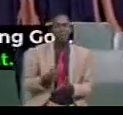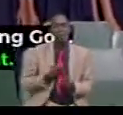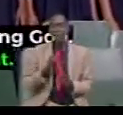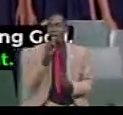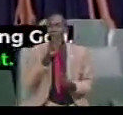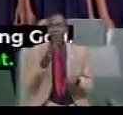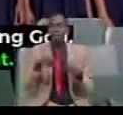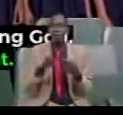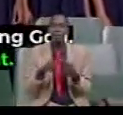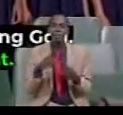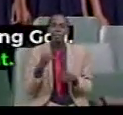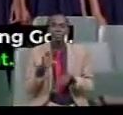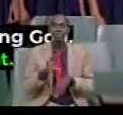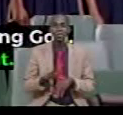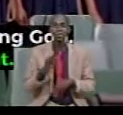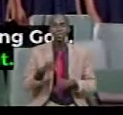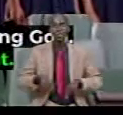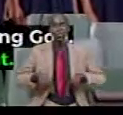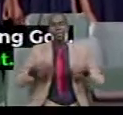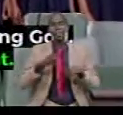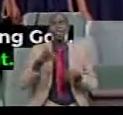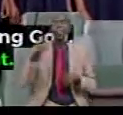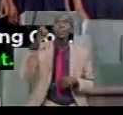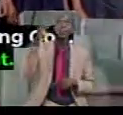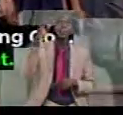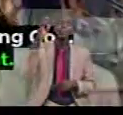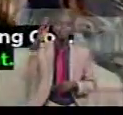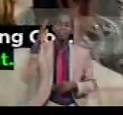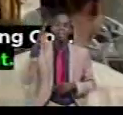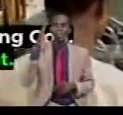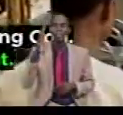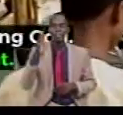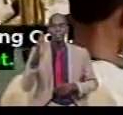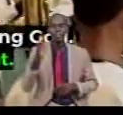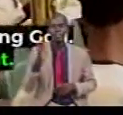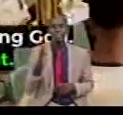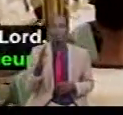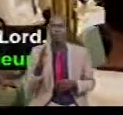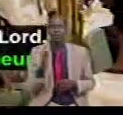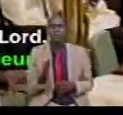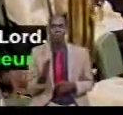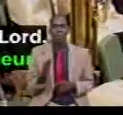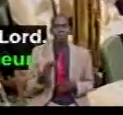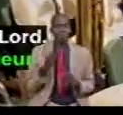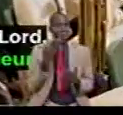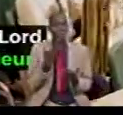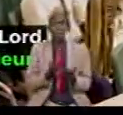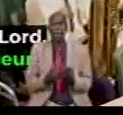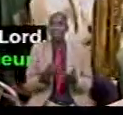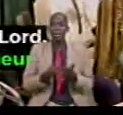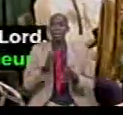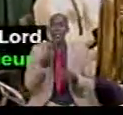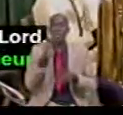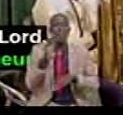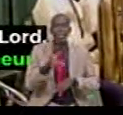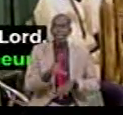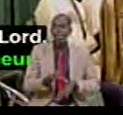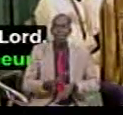Talking about the church of the living God. Well, it's the